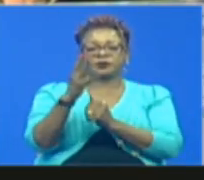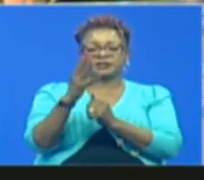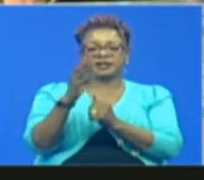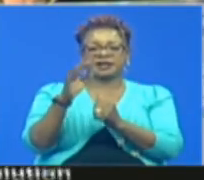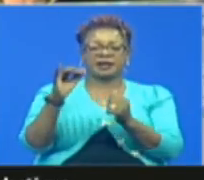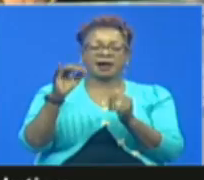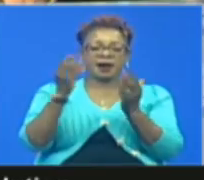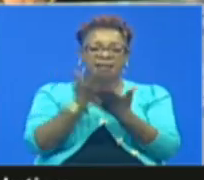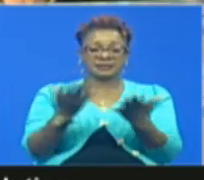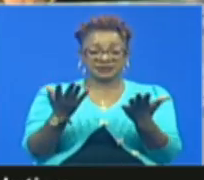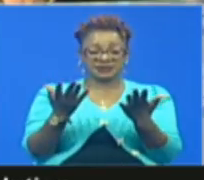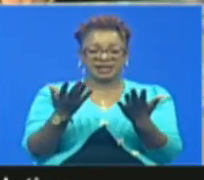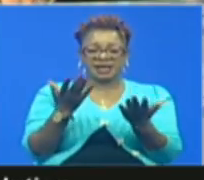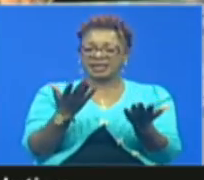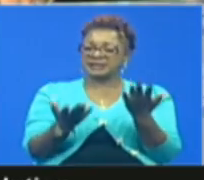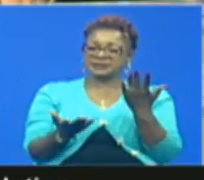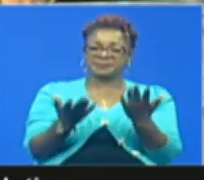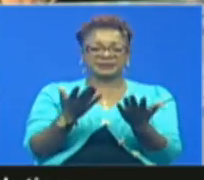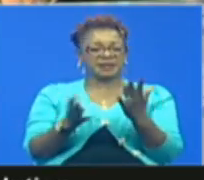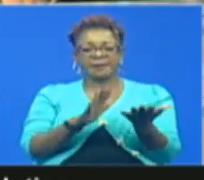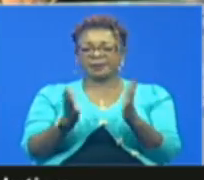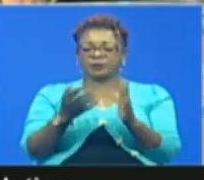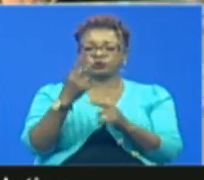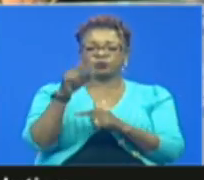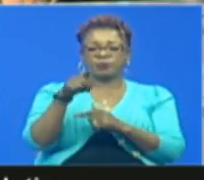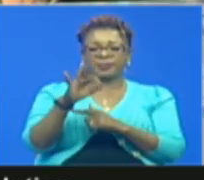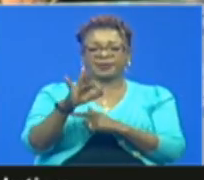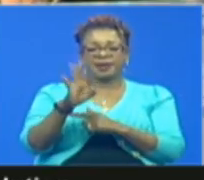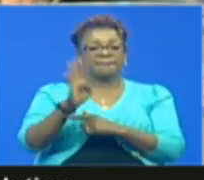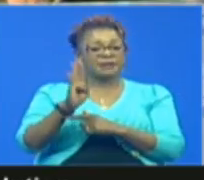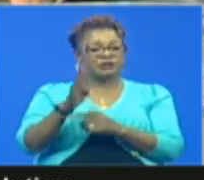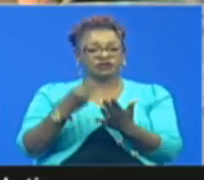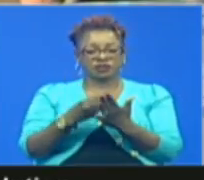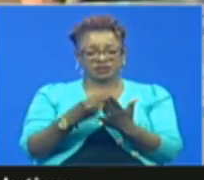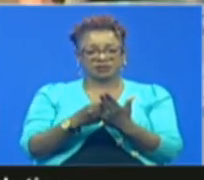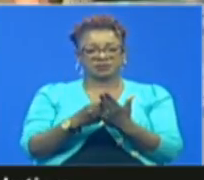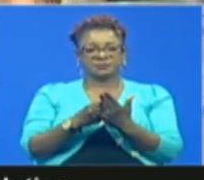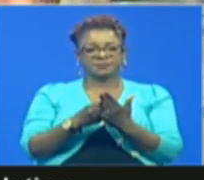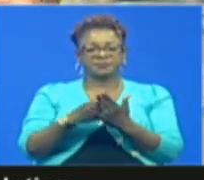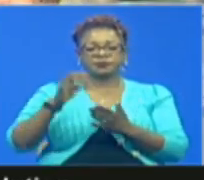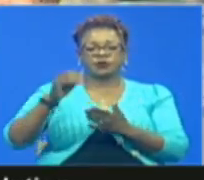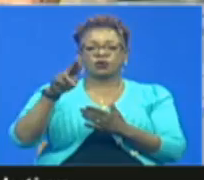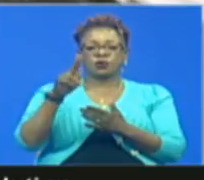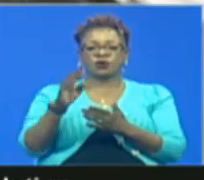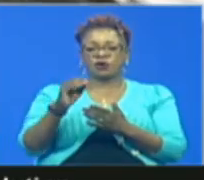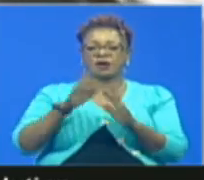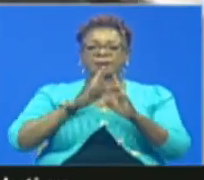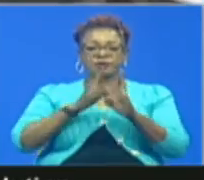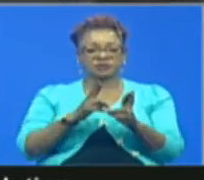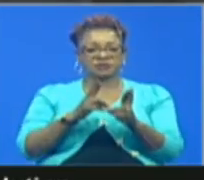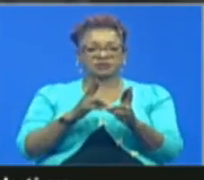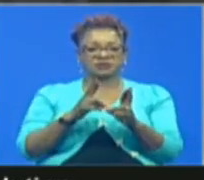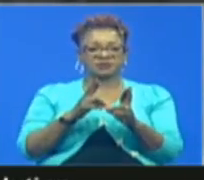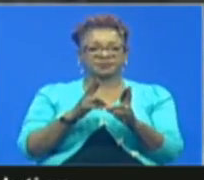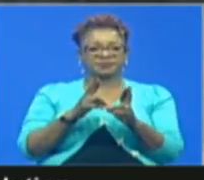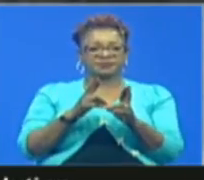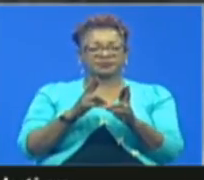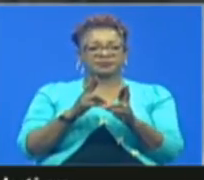public assets estimated to cost 2.3 billion shillings, Okokosa reports.